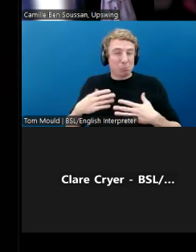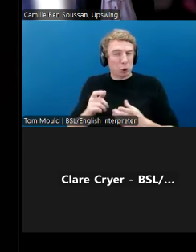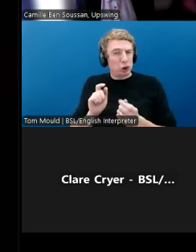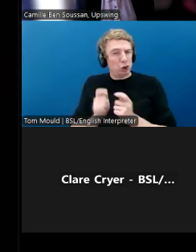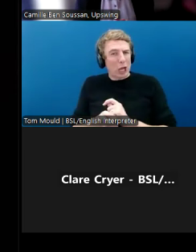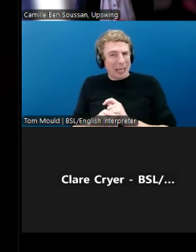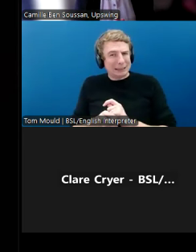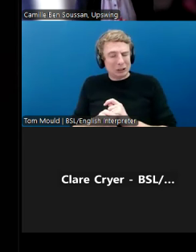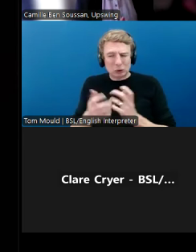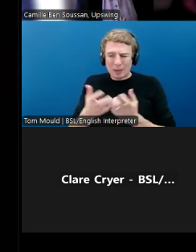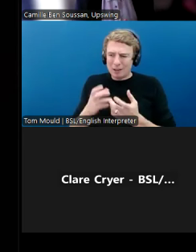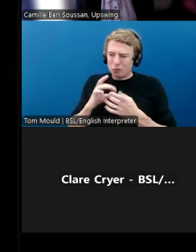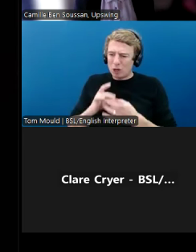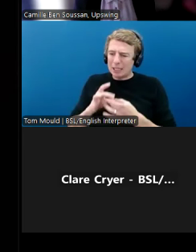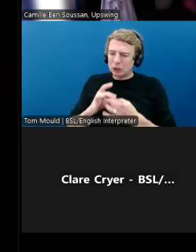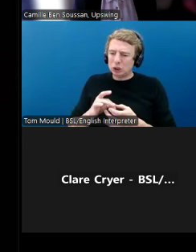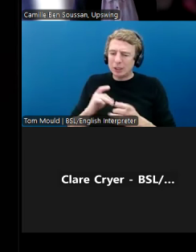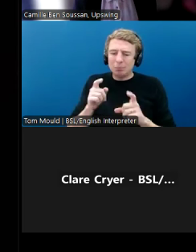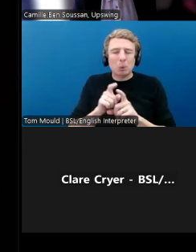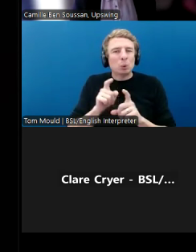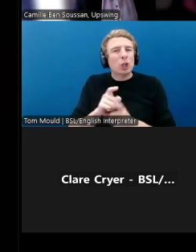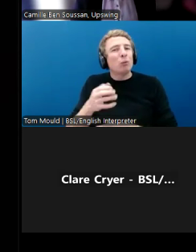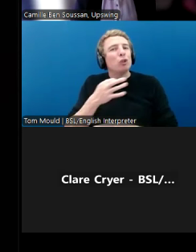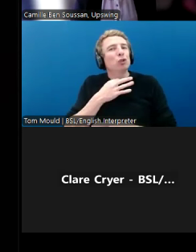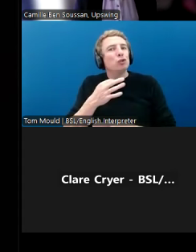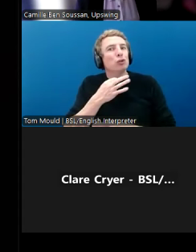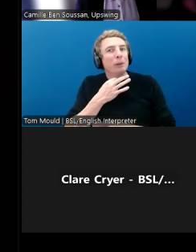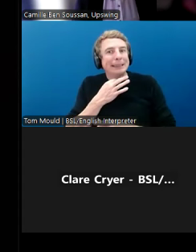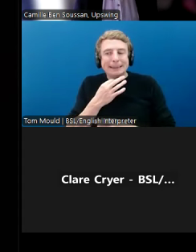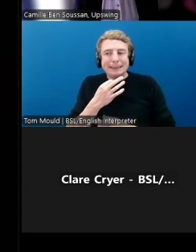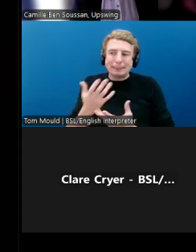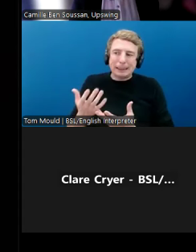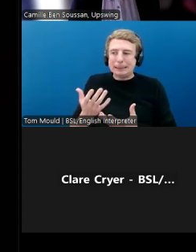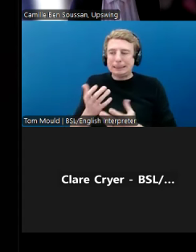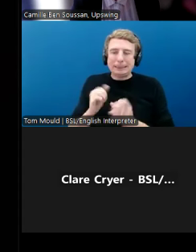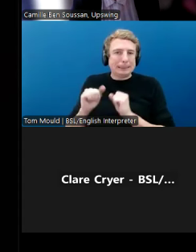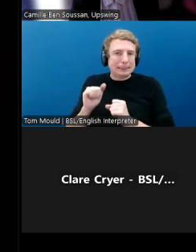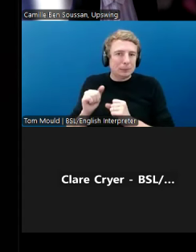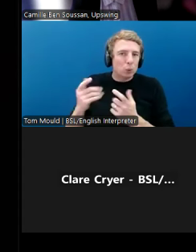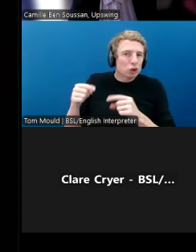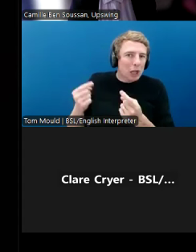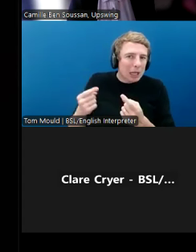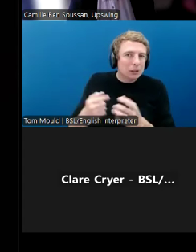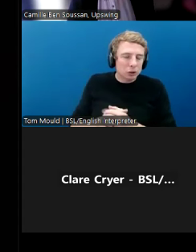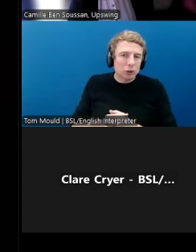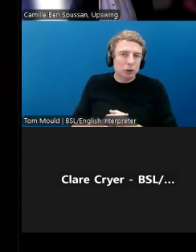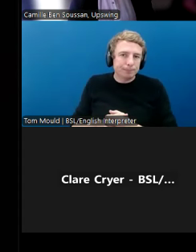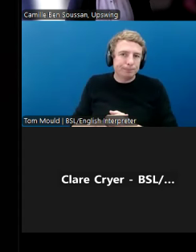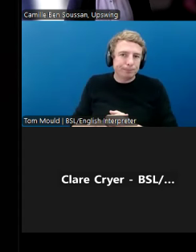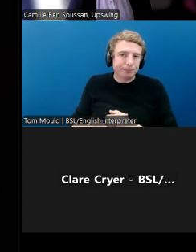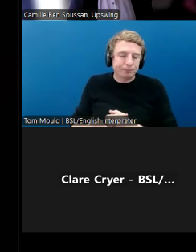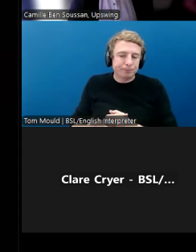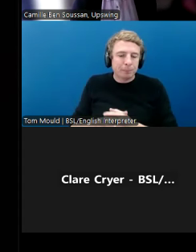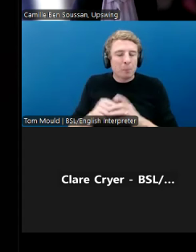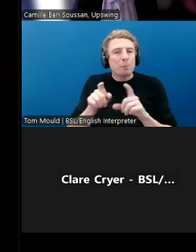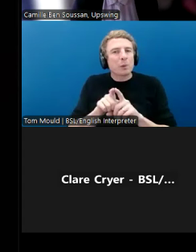for risk-taking and challenge. It also enabled us to discover what circus practice for and with